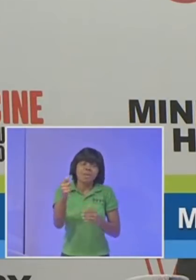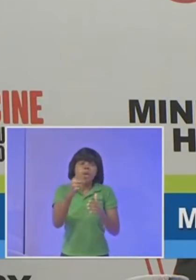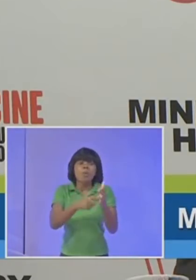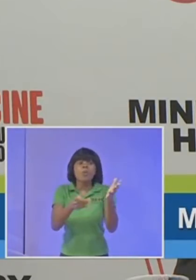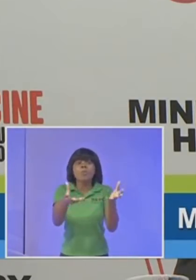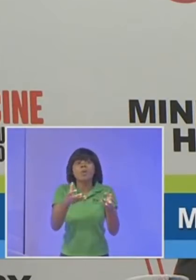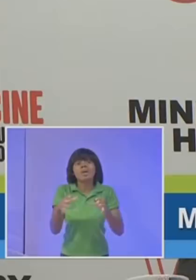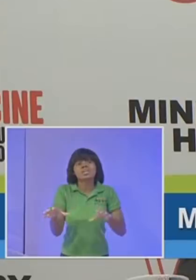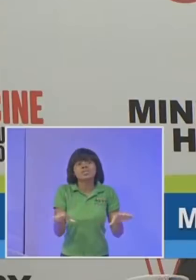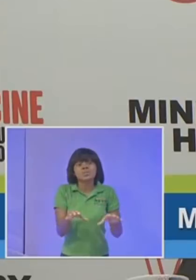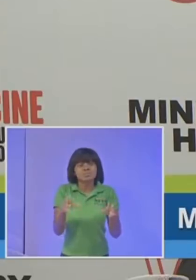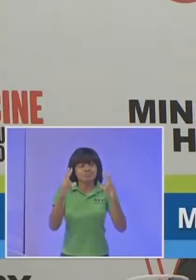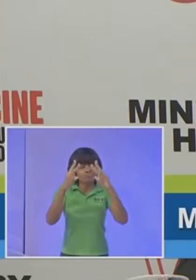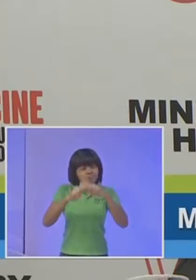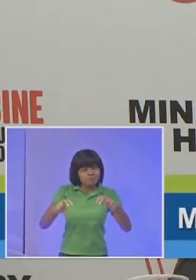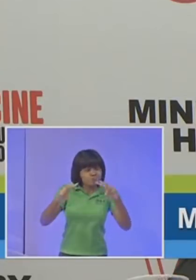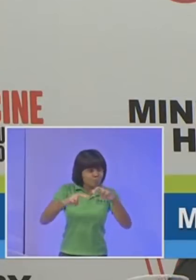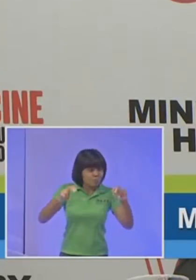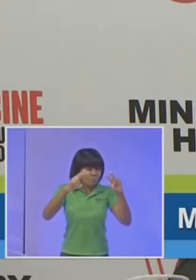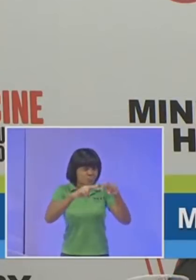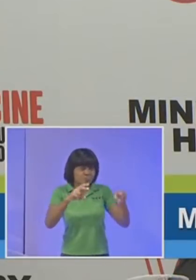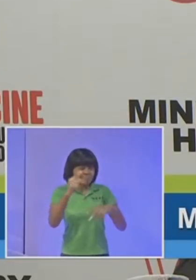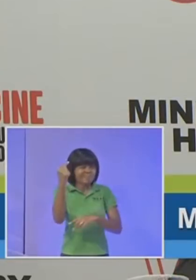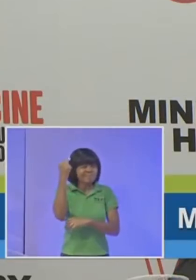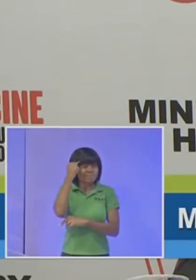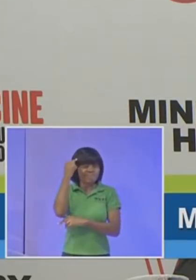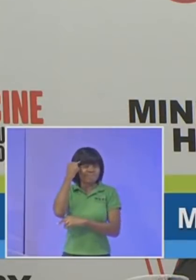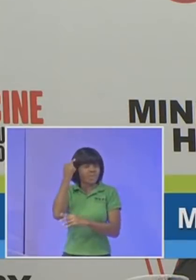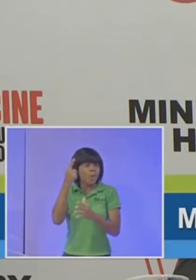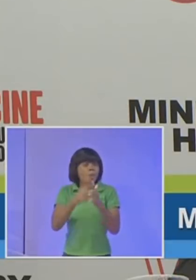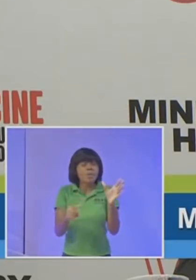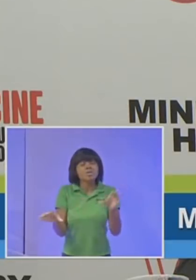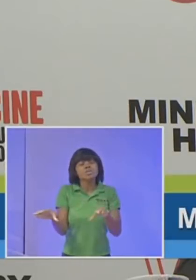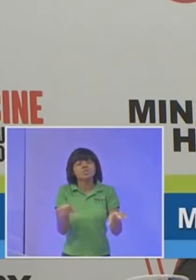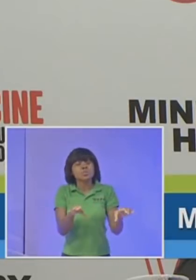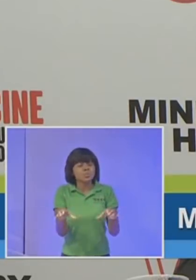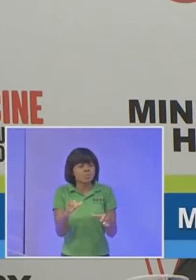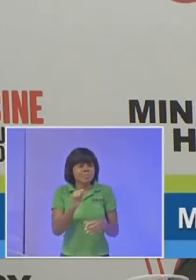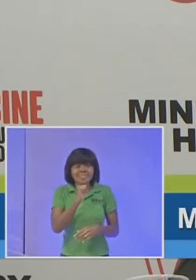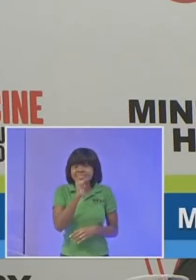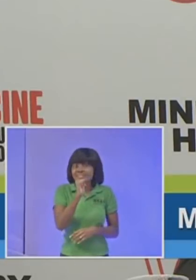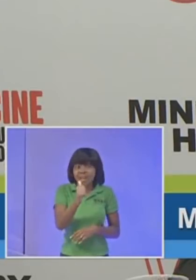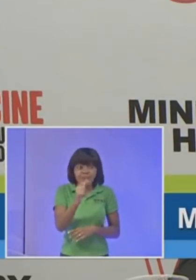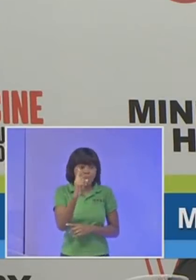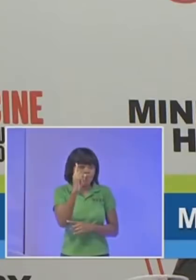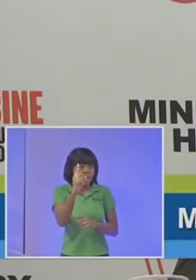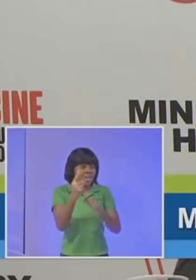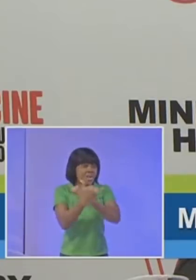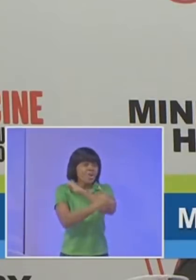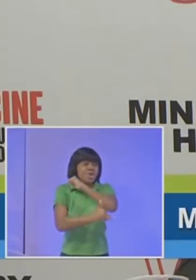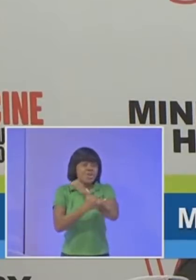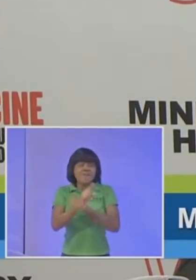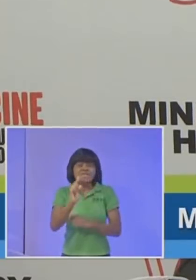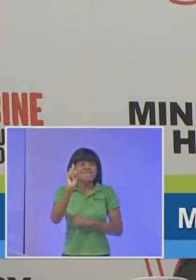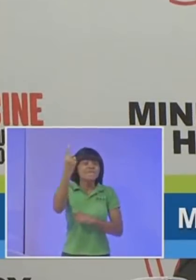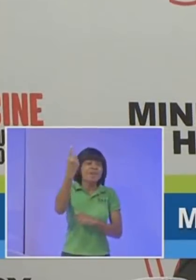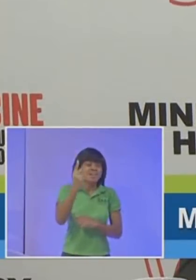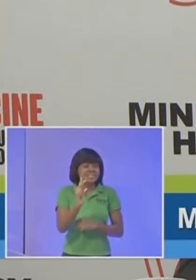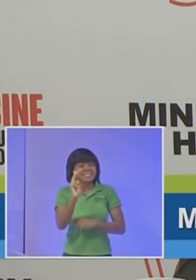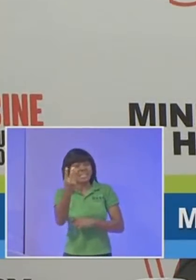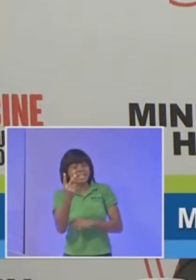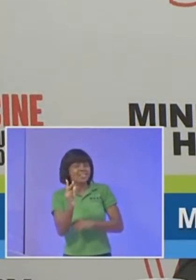own circumstance. So it's not that one country is first, one country is second, one country is better, one country is not